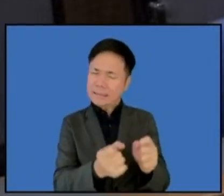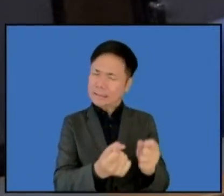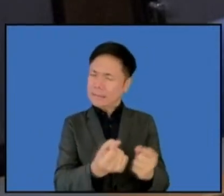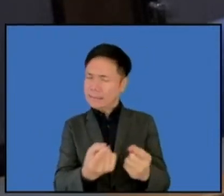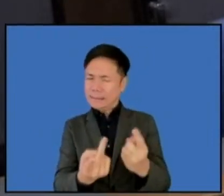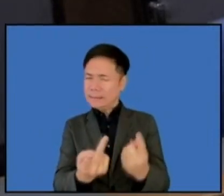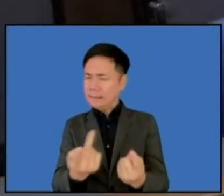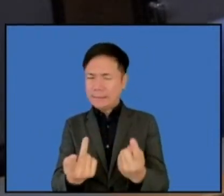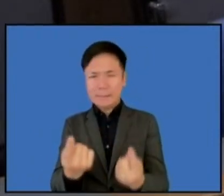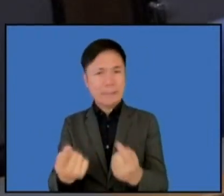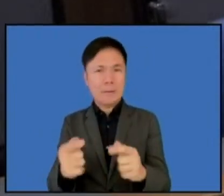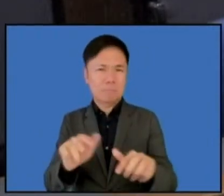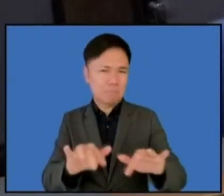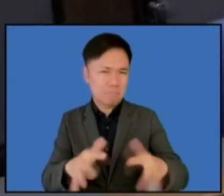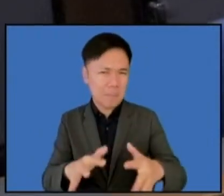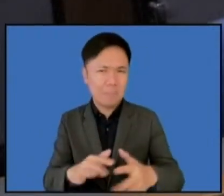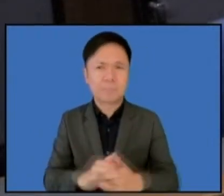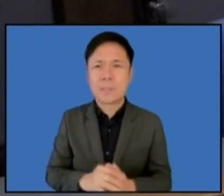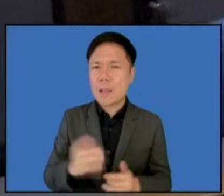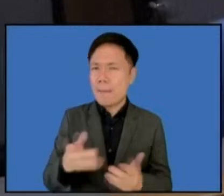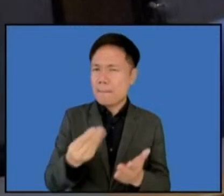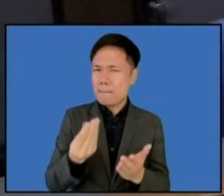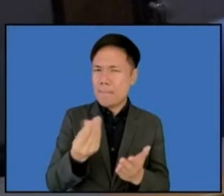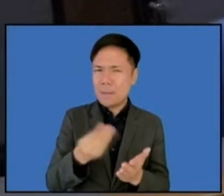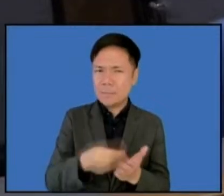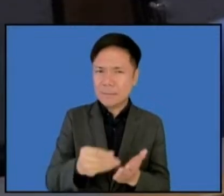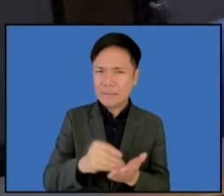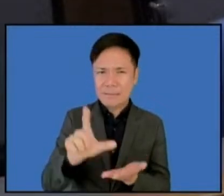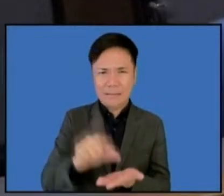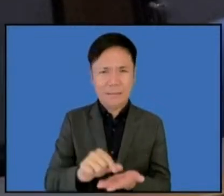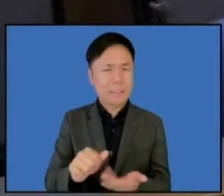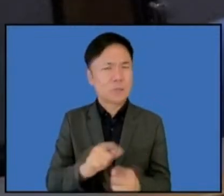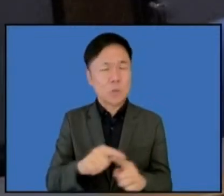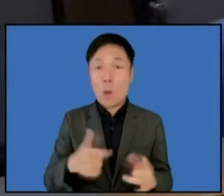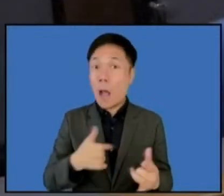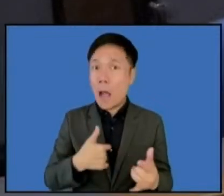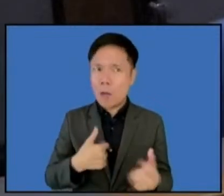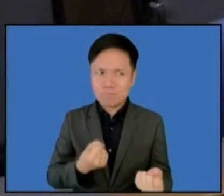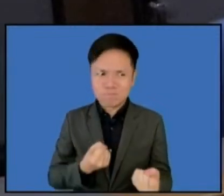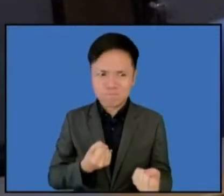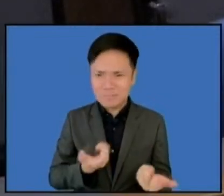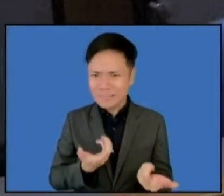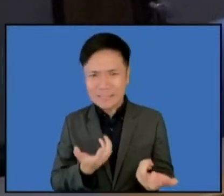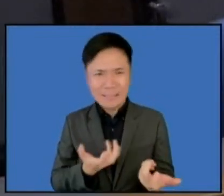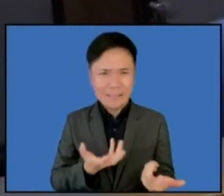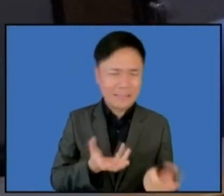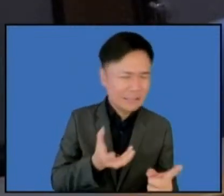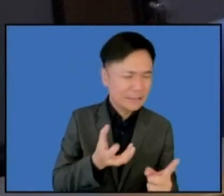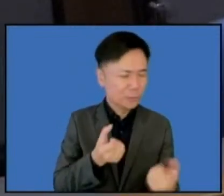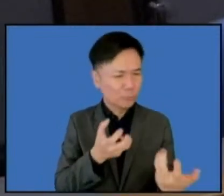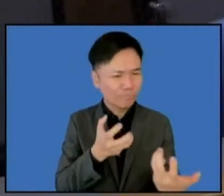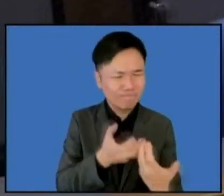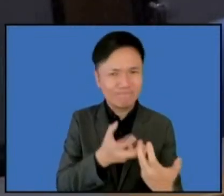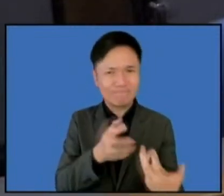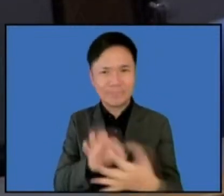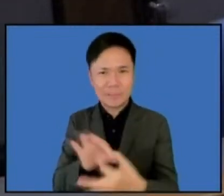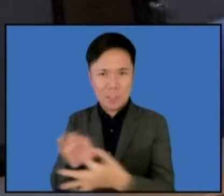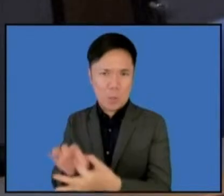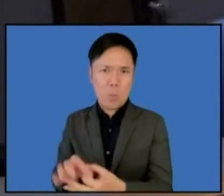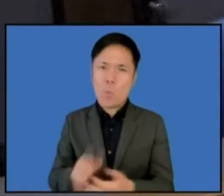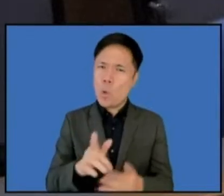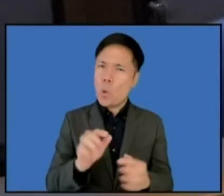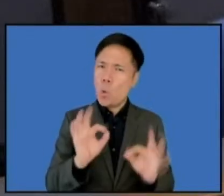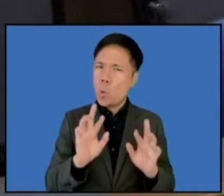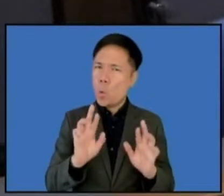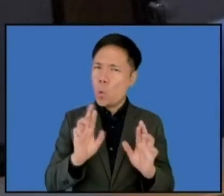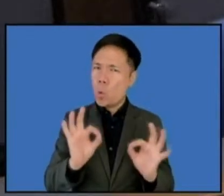the challenges in our advocating efforts. We urge labor destination countries to be committed to the employer